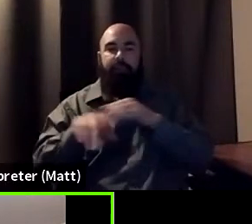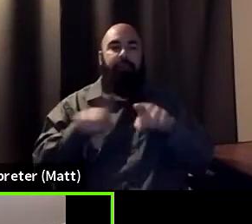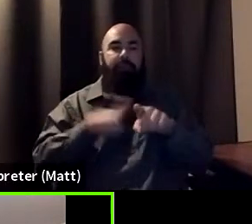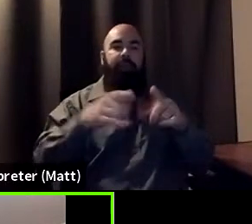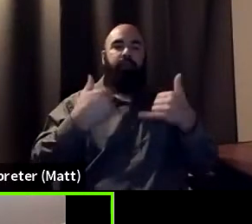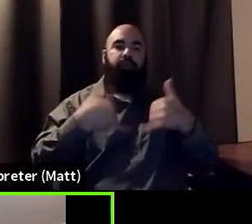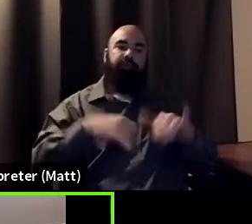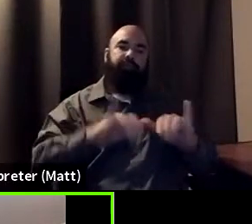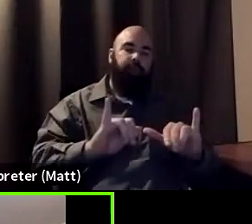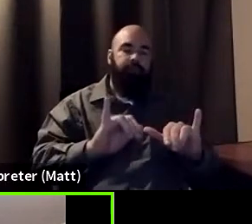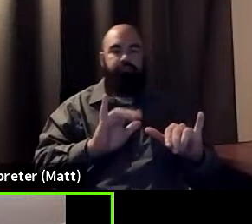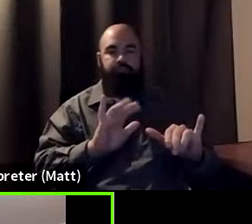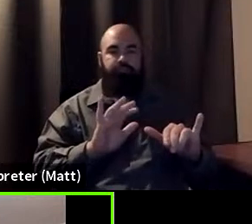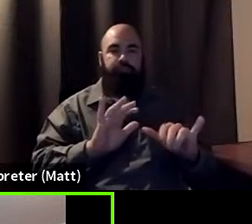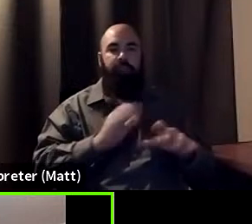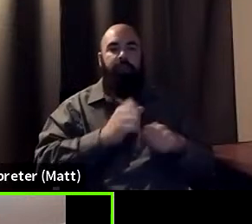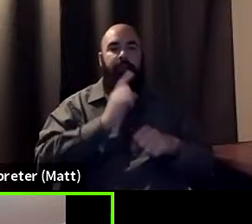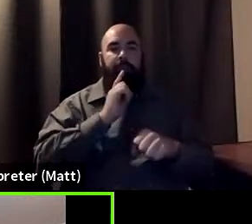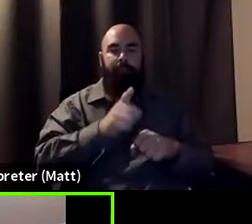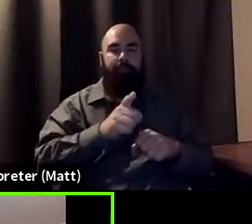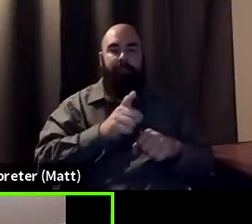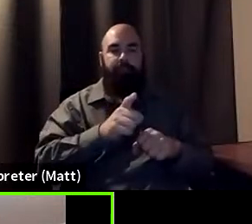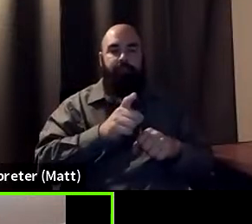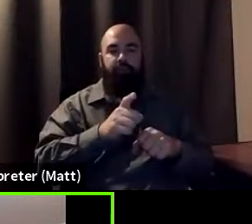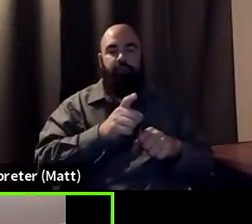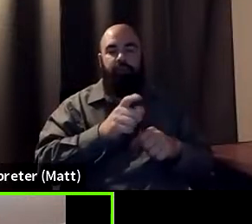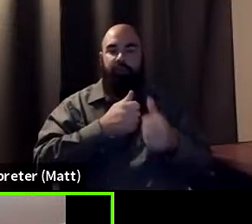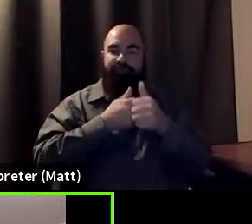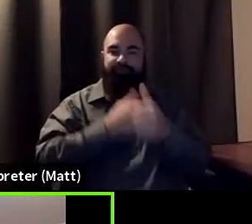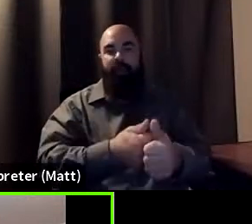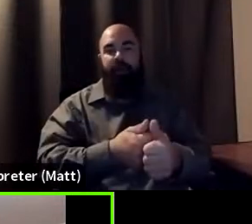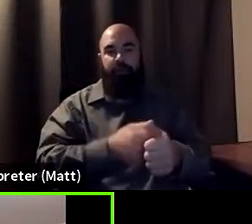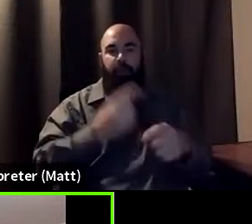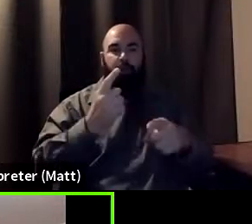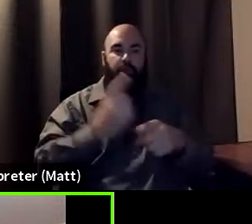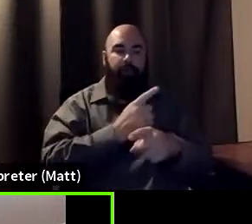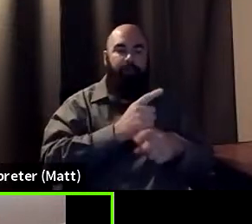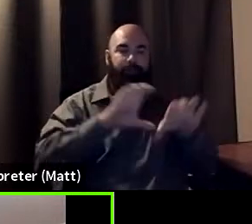with our distribution according to the prioritization. So we're